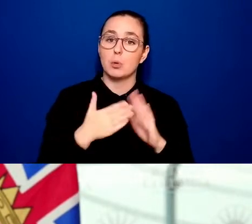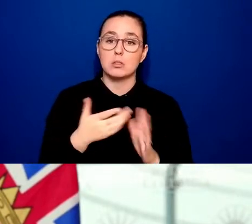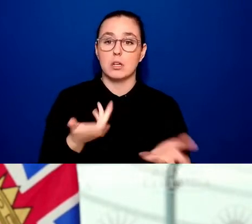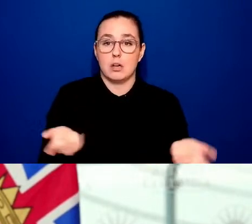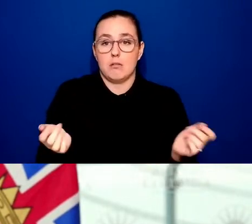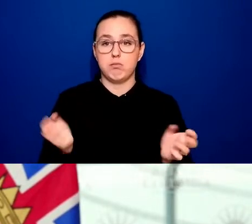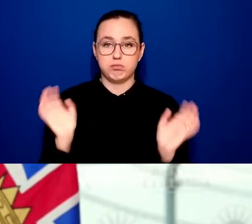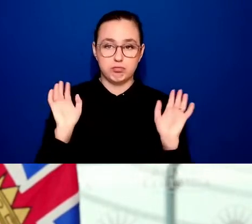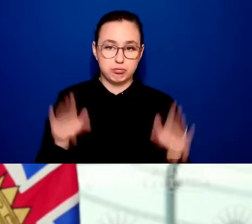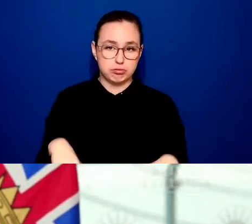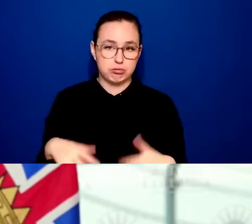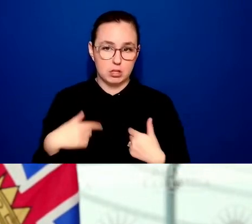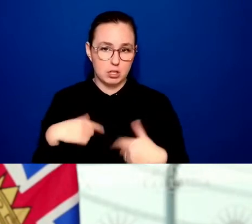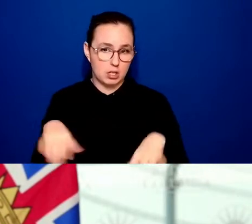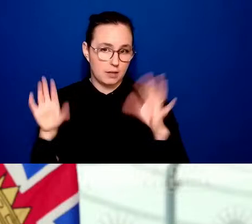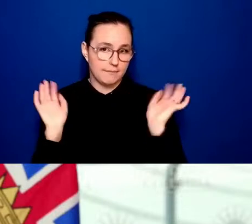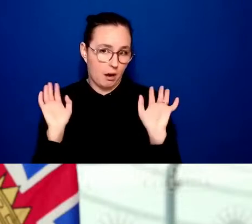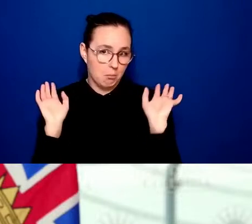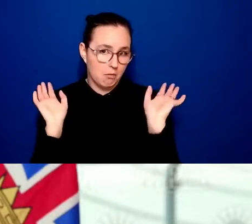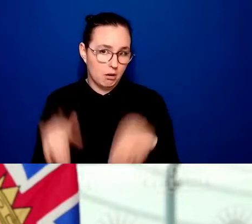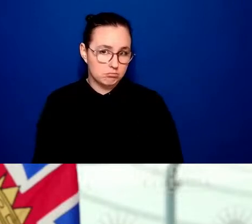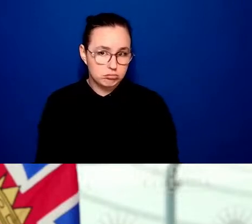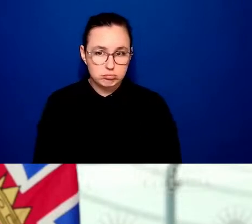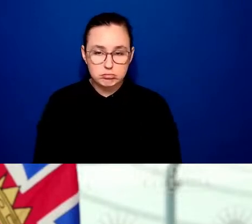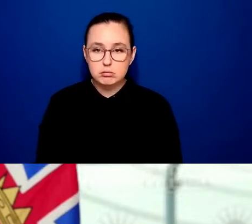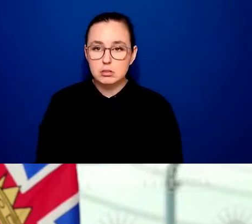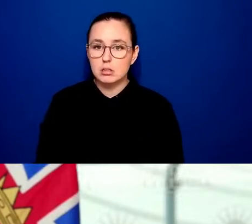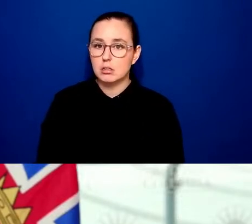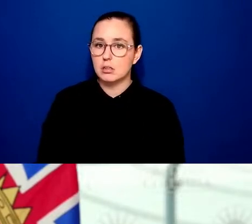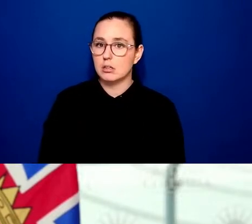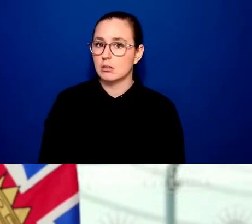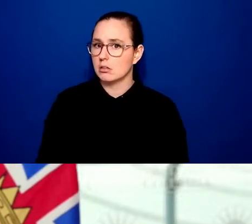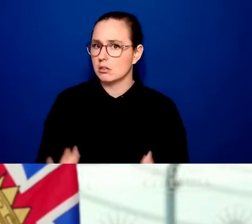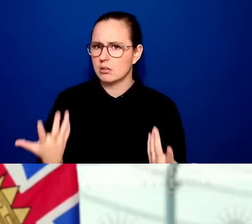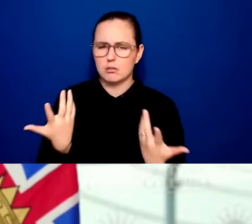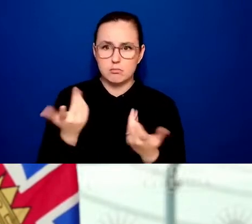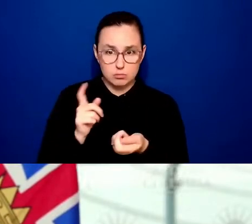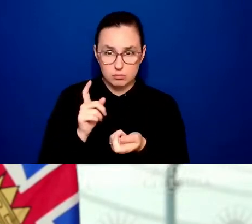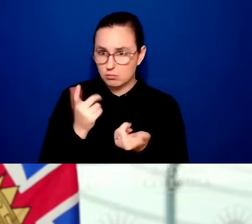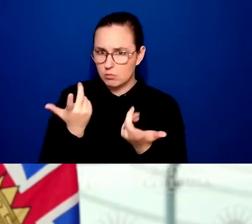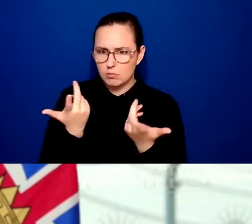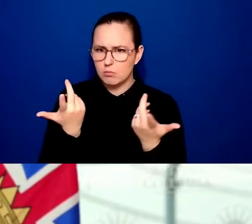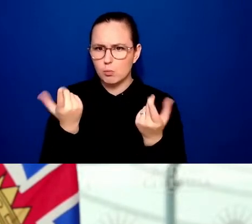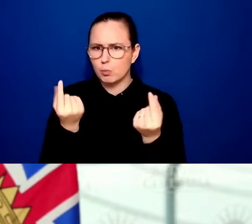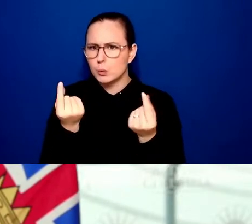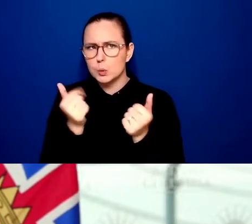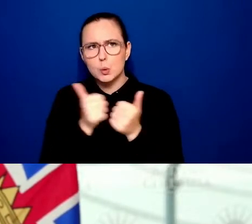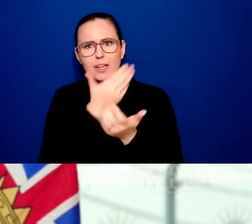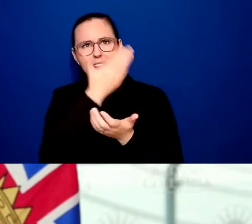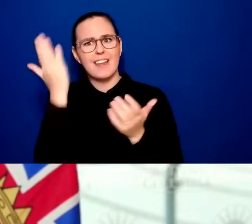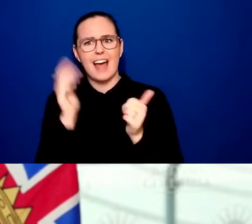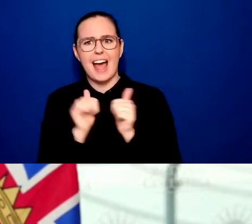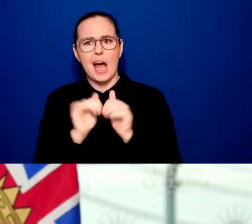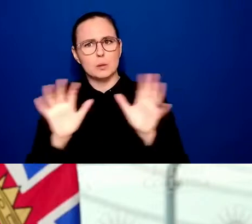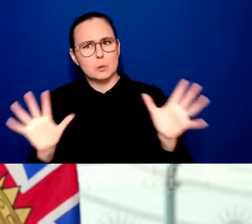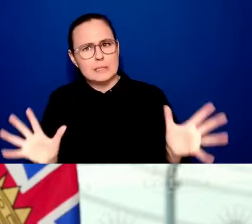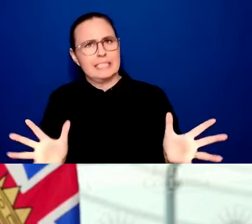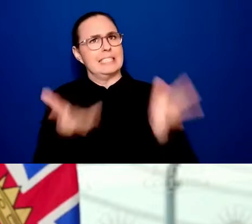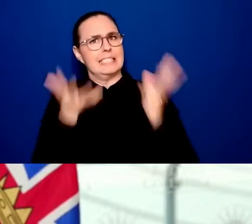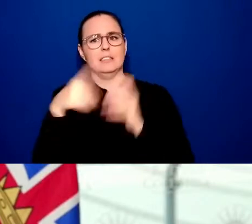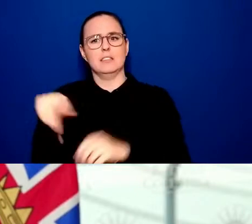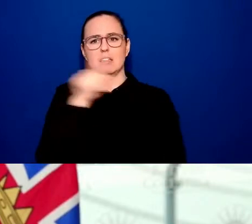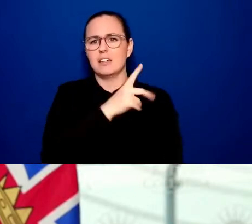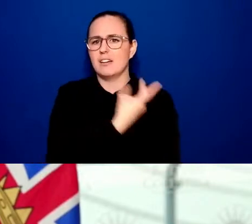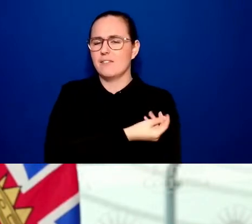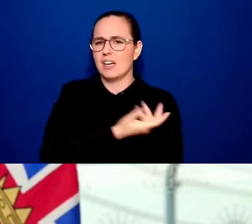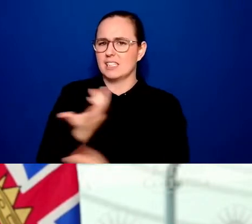the holdups continue. Has the messaging changed? Is there anything more that they can do to get people vaccinated that are